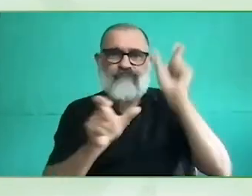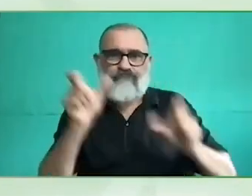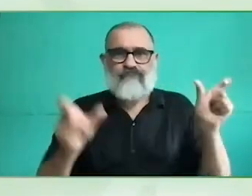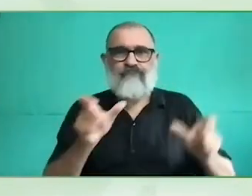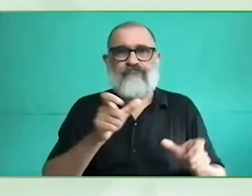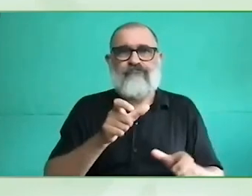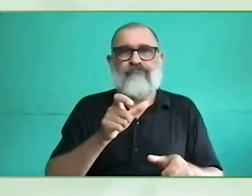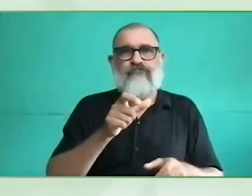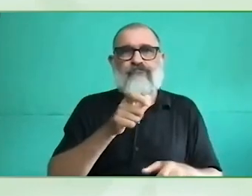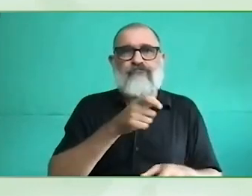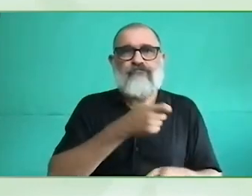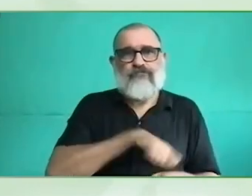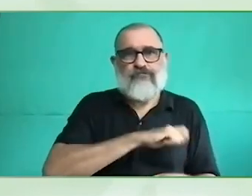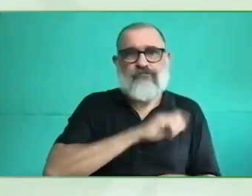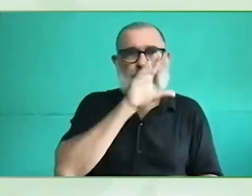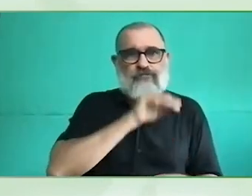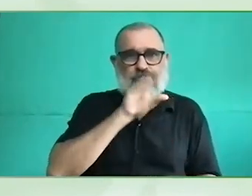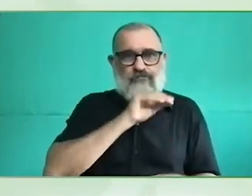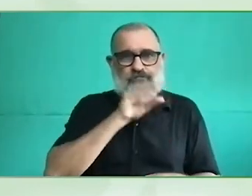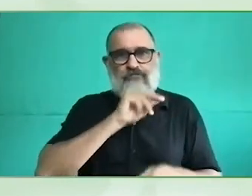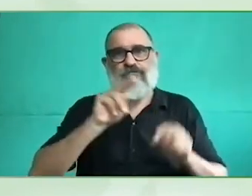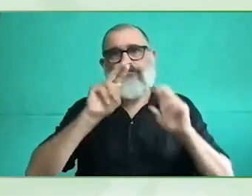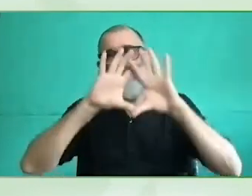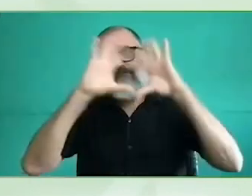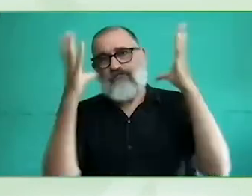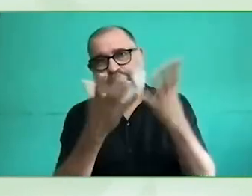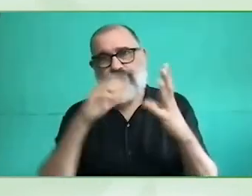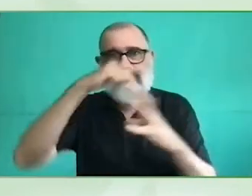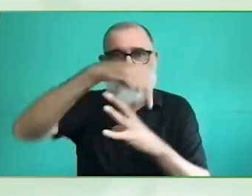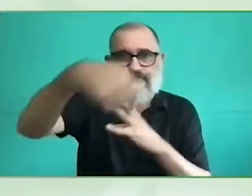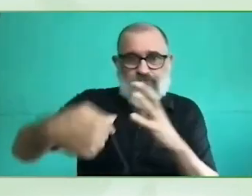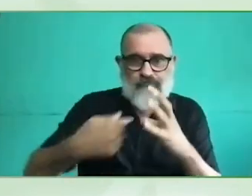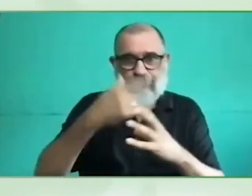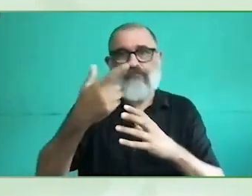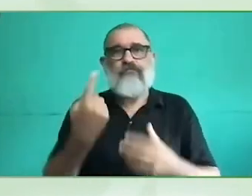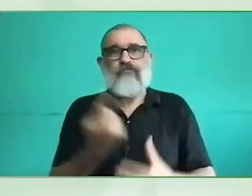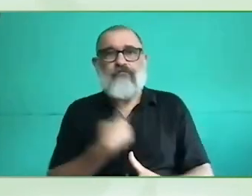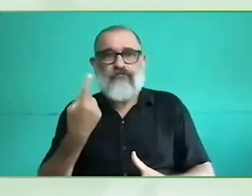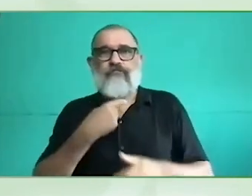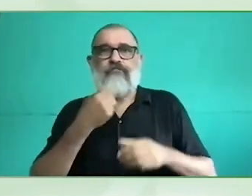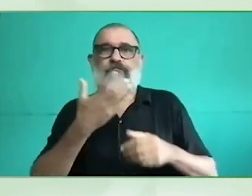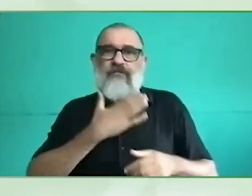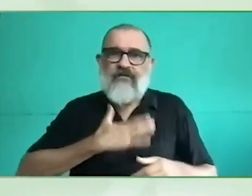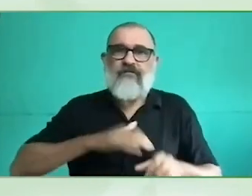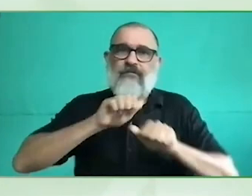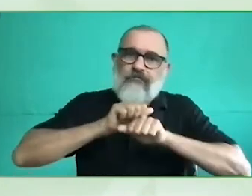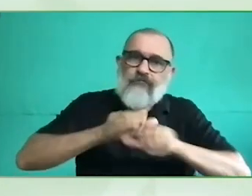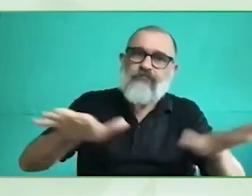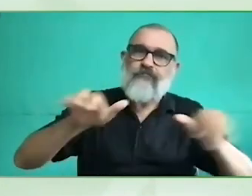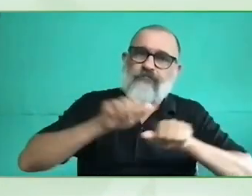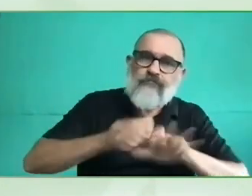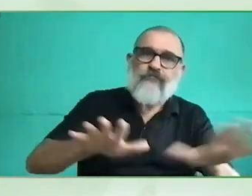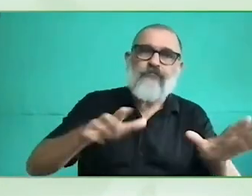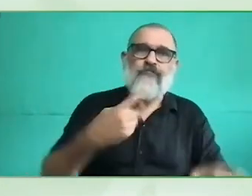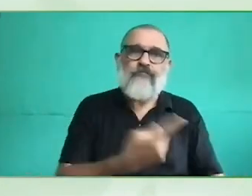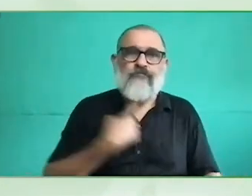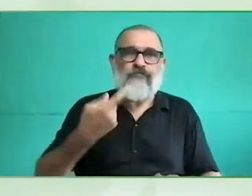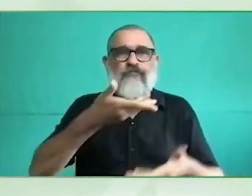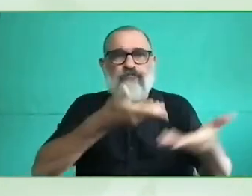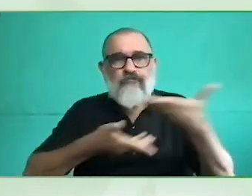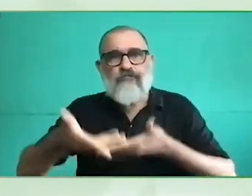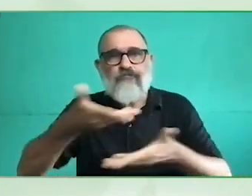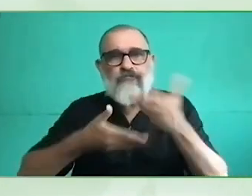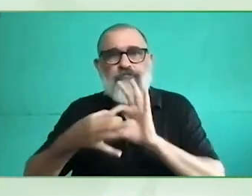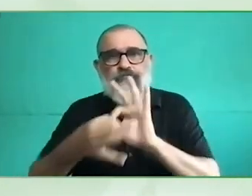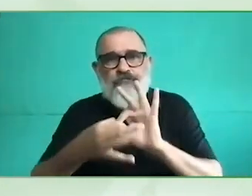And we informed about our cooperation, and some days later,